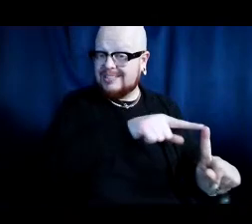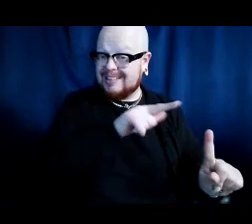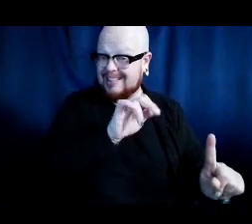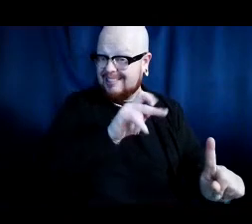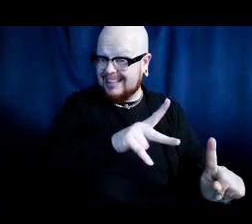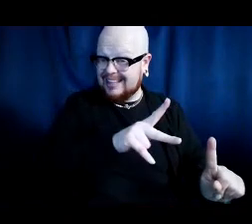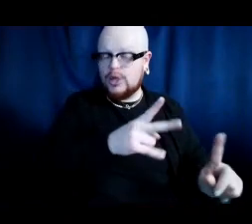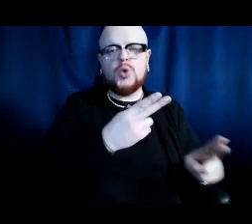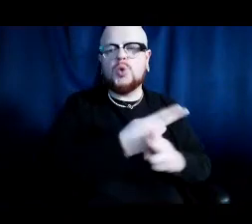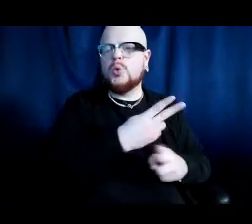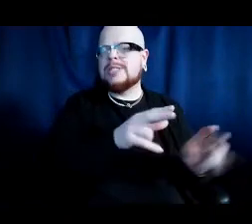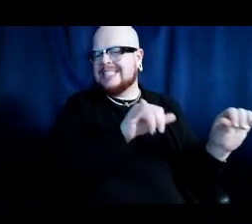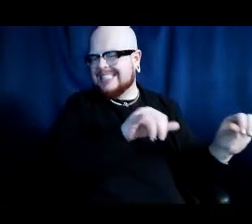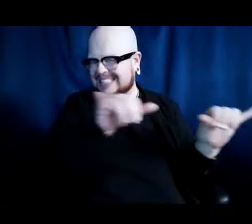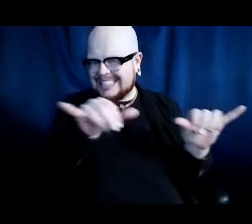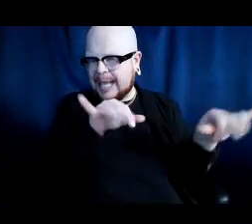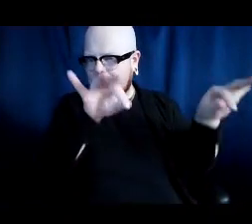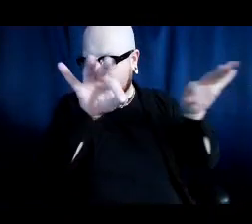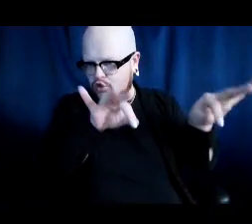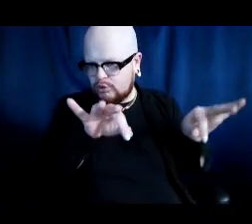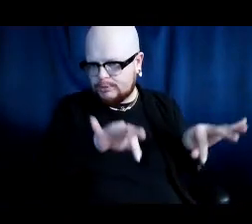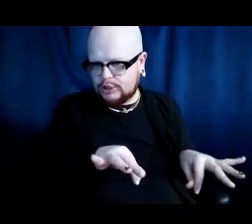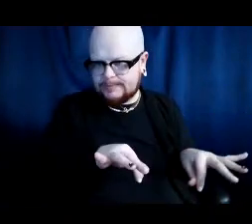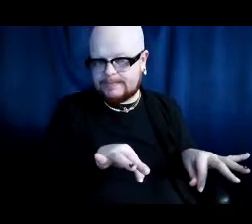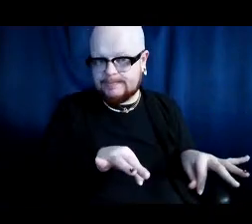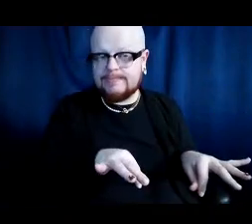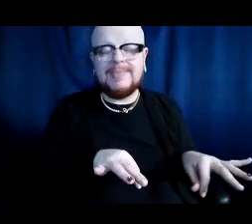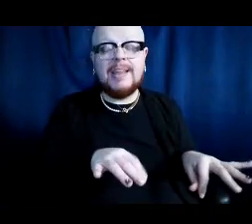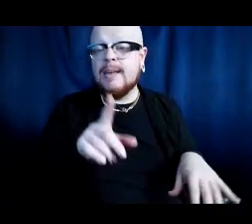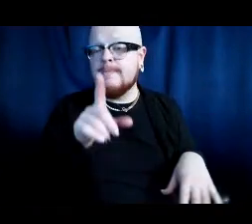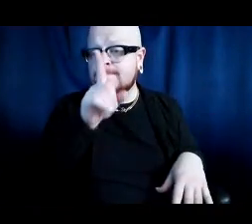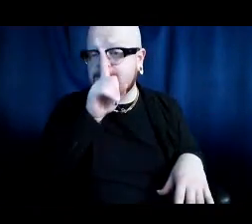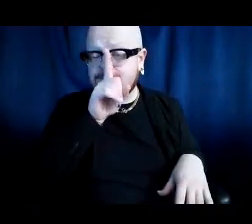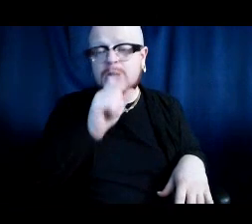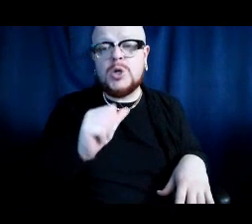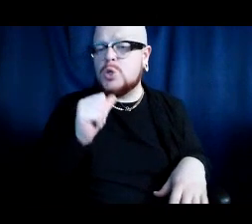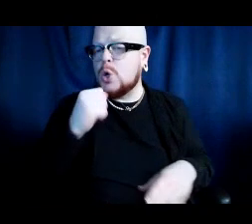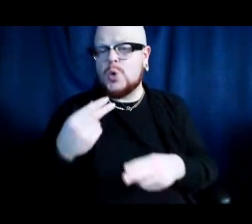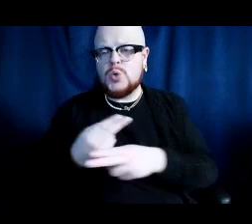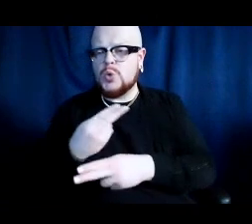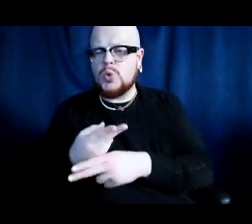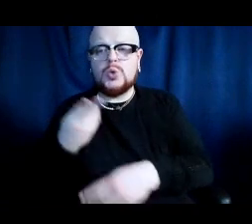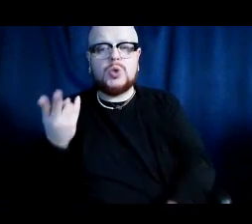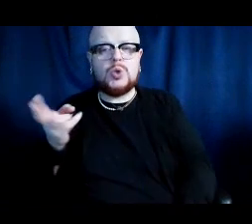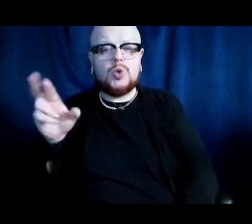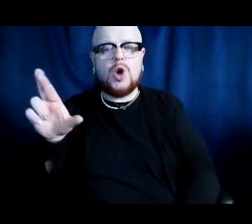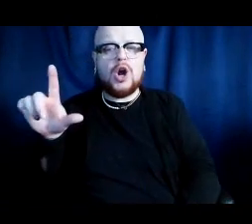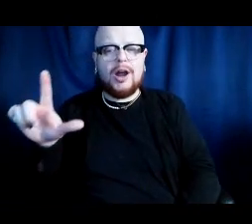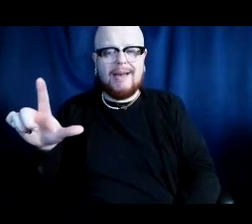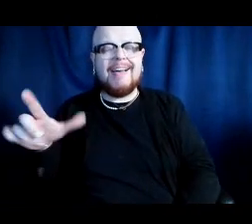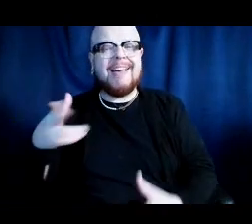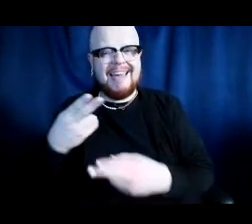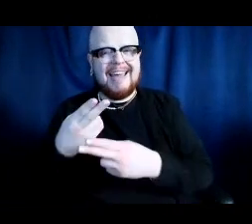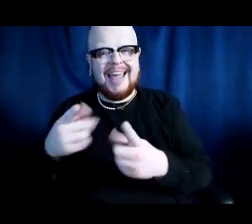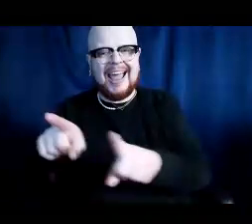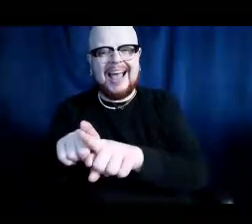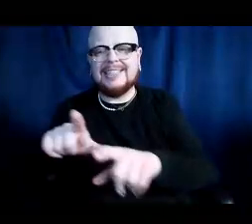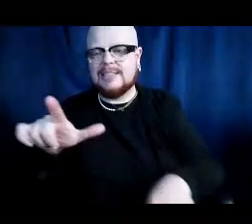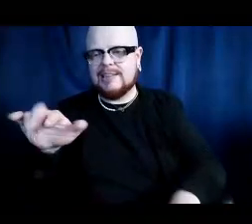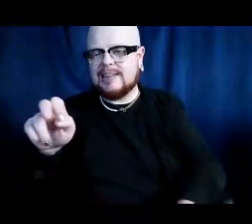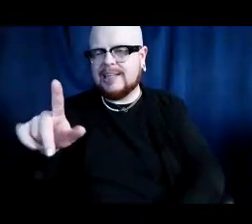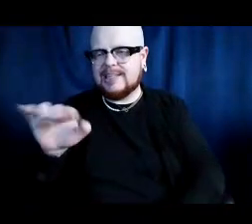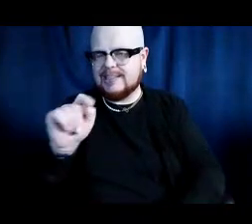link descriptions rather than URLs as link text. And try not to make the link the URL or web address